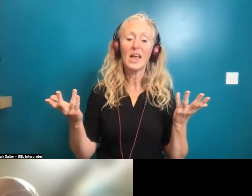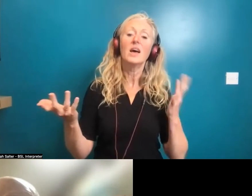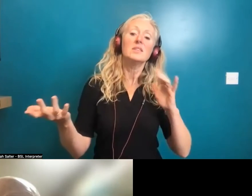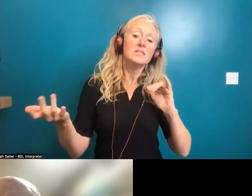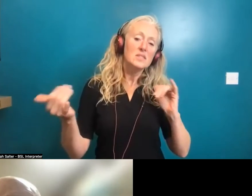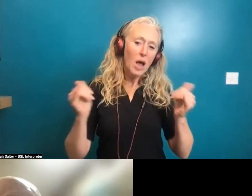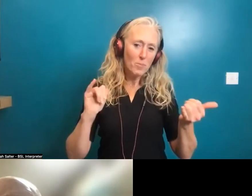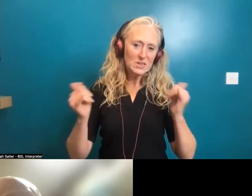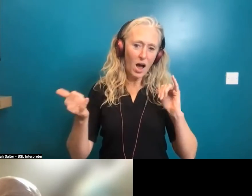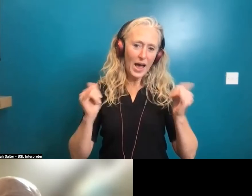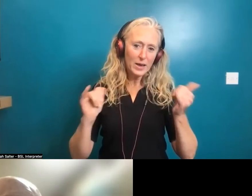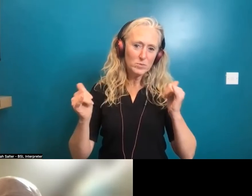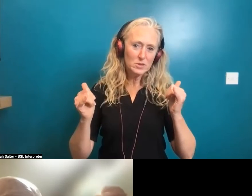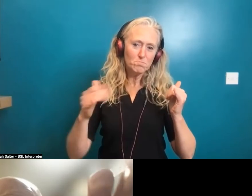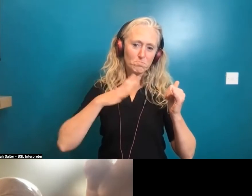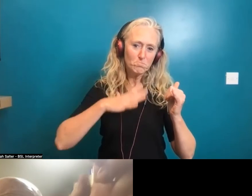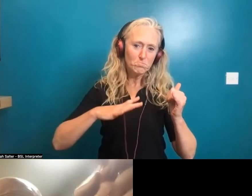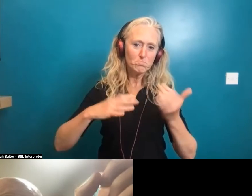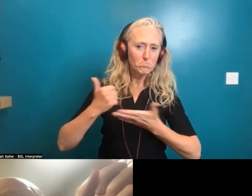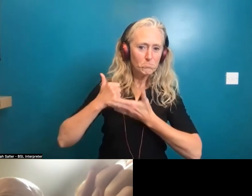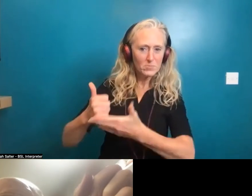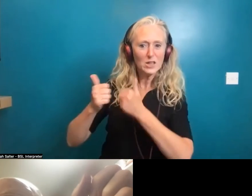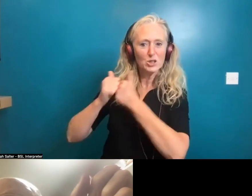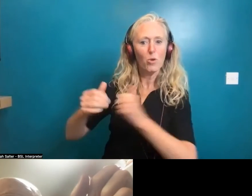sometimes it's help with a genetic diagnosis.